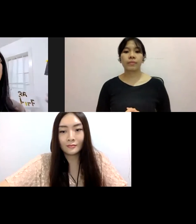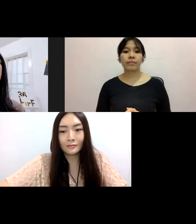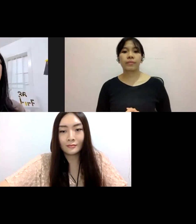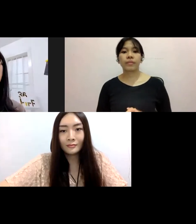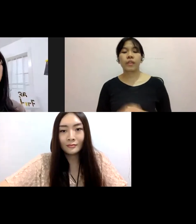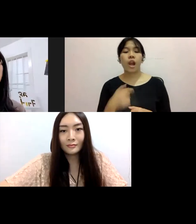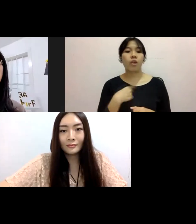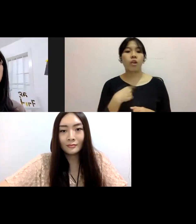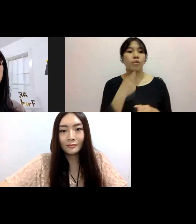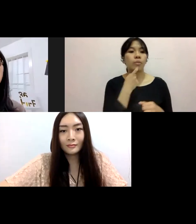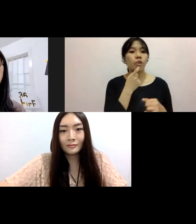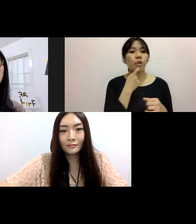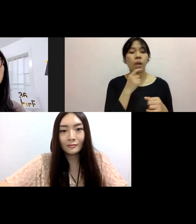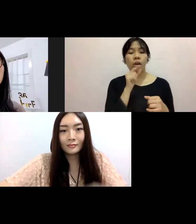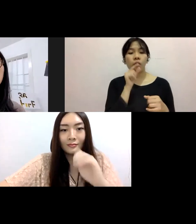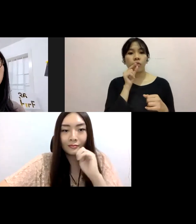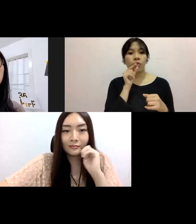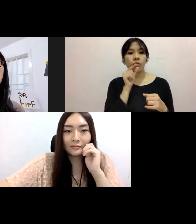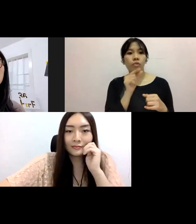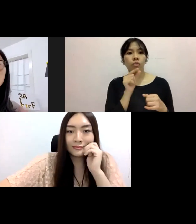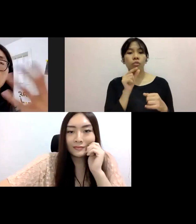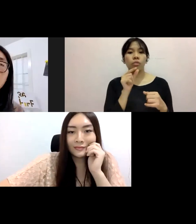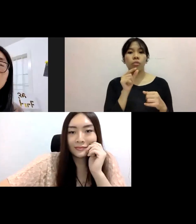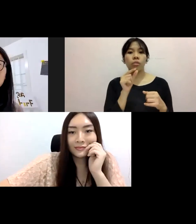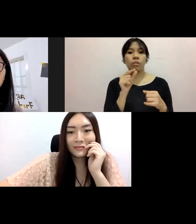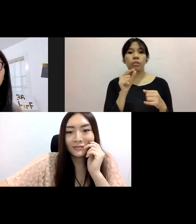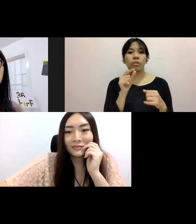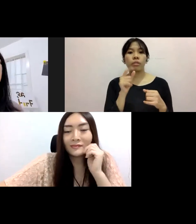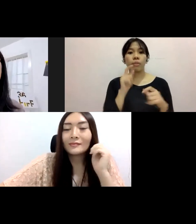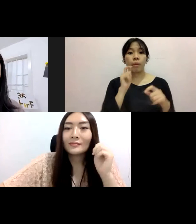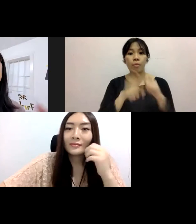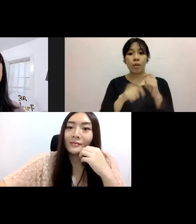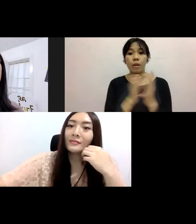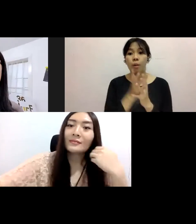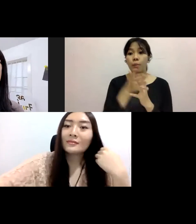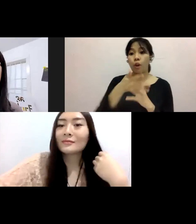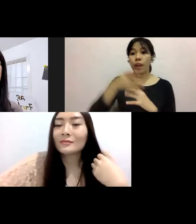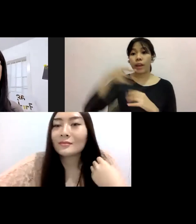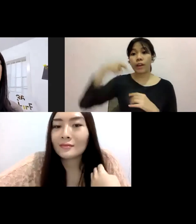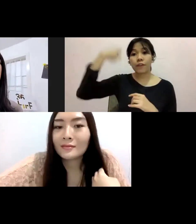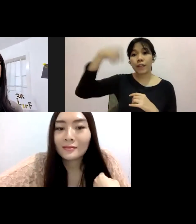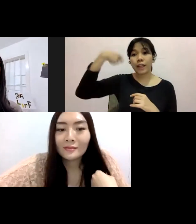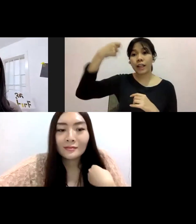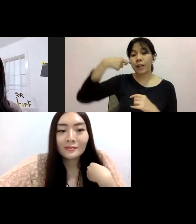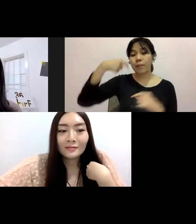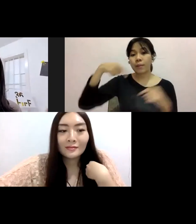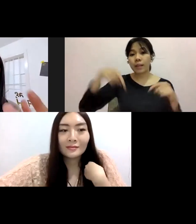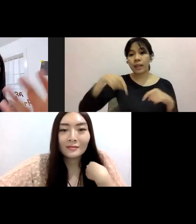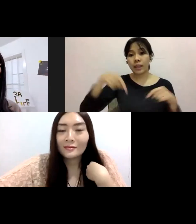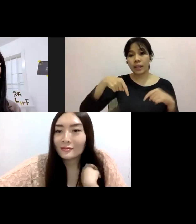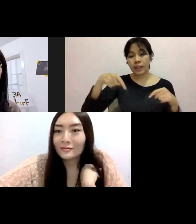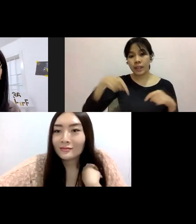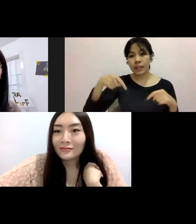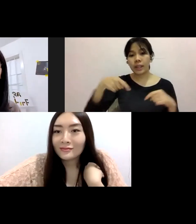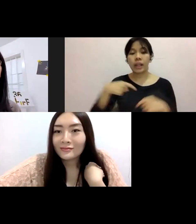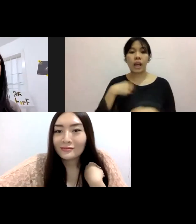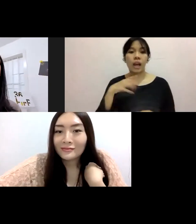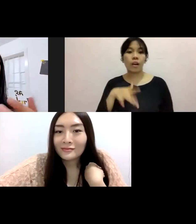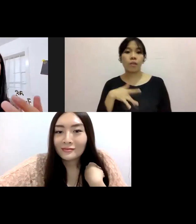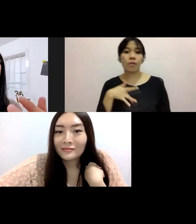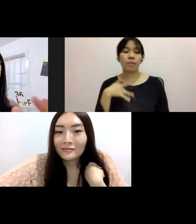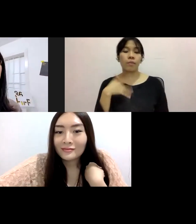project. And then I saw a funding opportunity from Art with Impact that they want